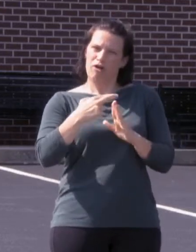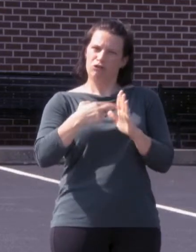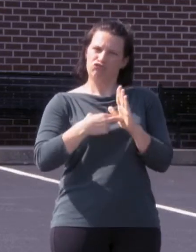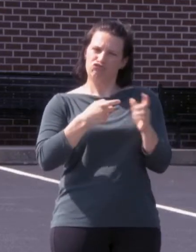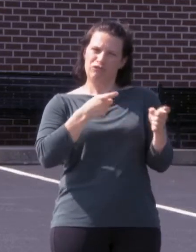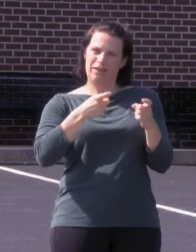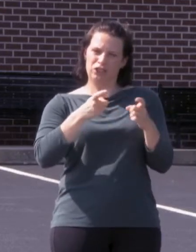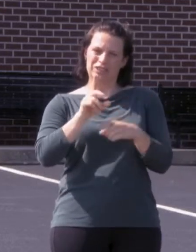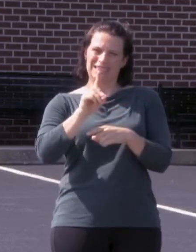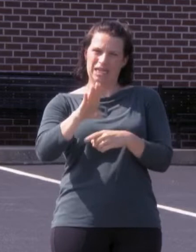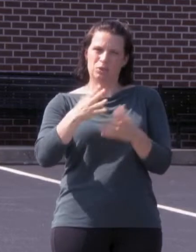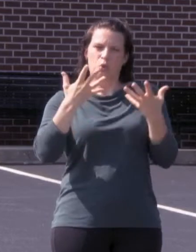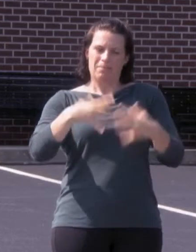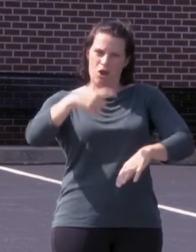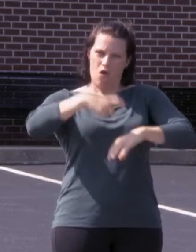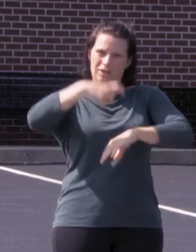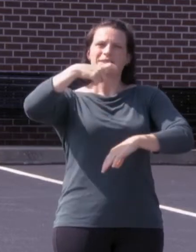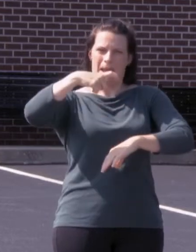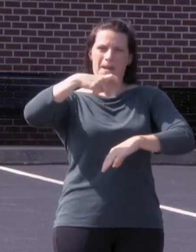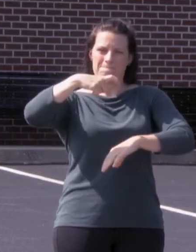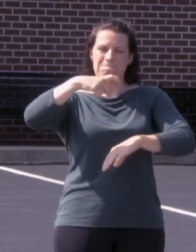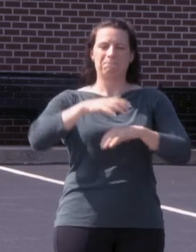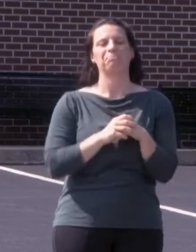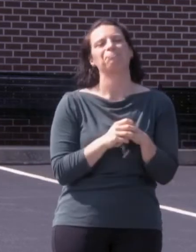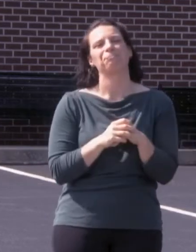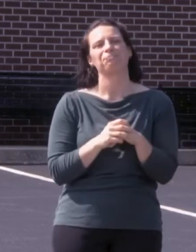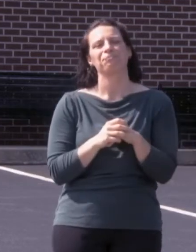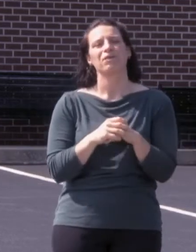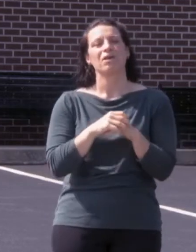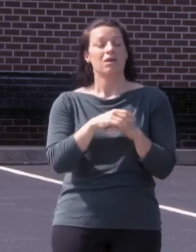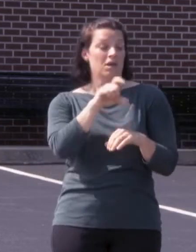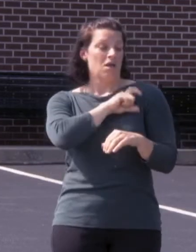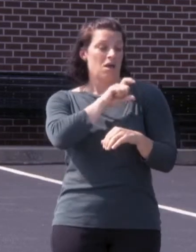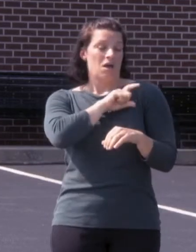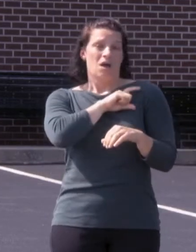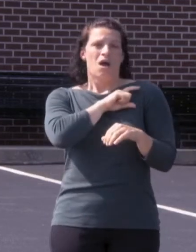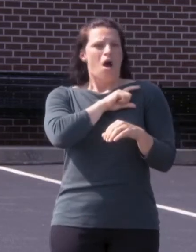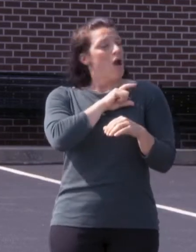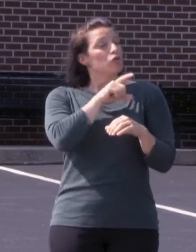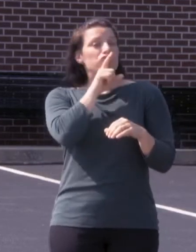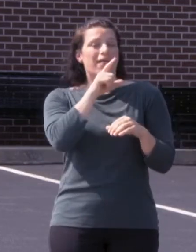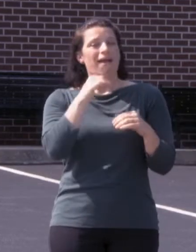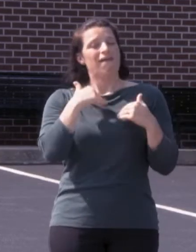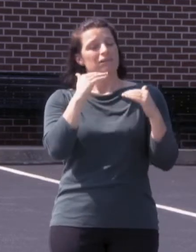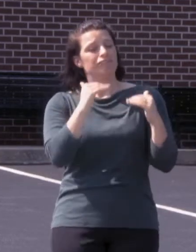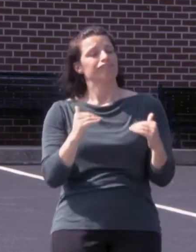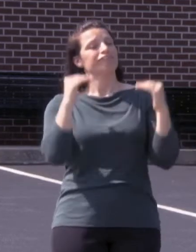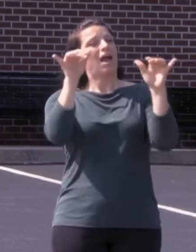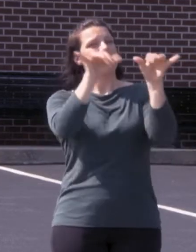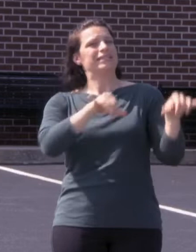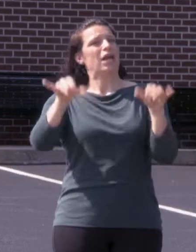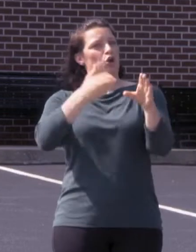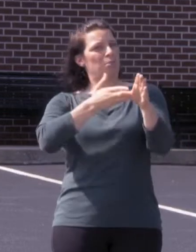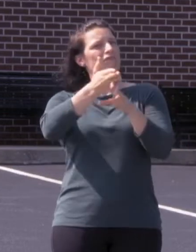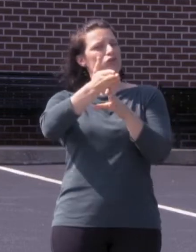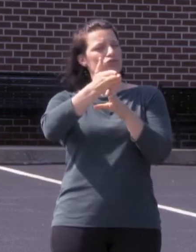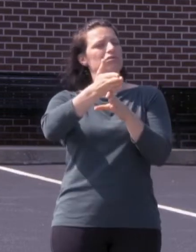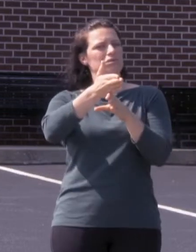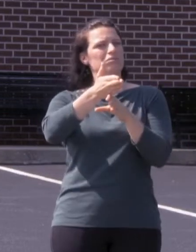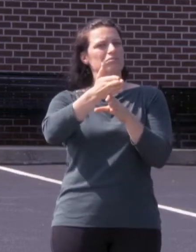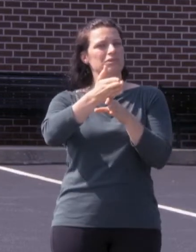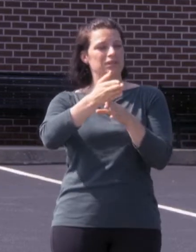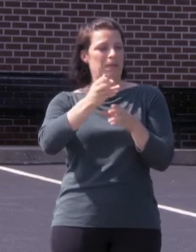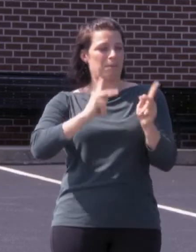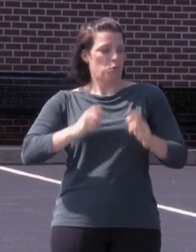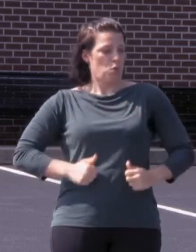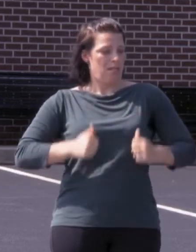were completed on time and on schedule. Law enforcement officers are held to a higher standard of professionalism.